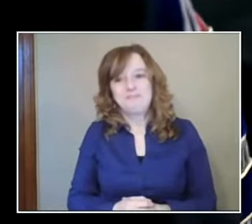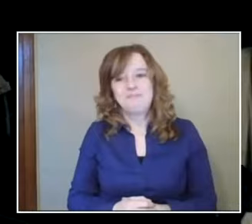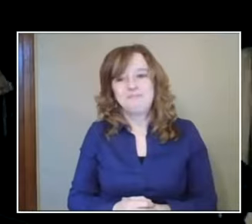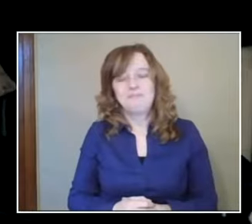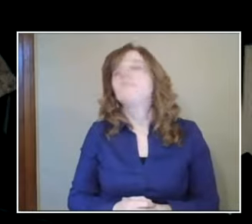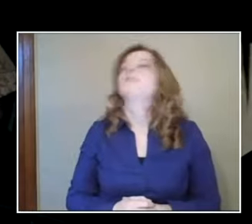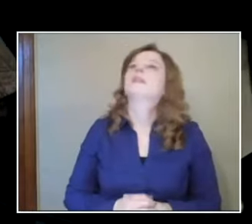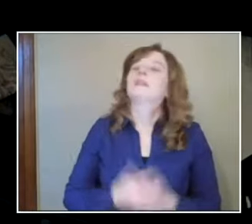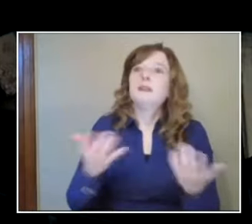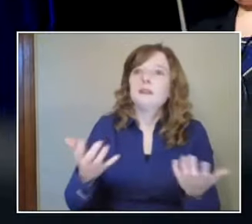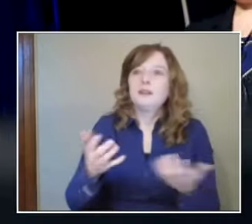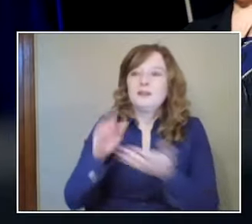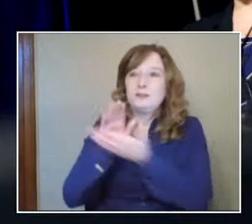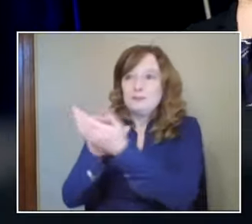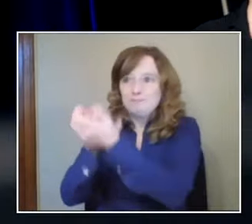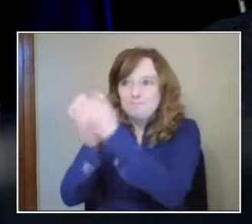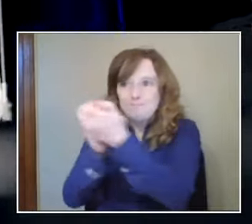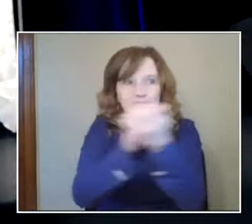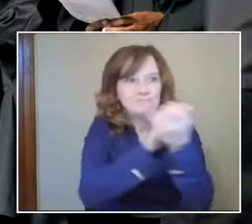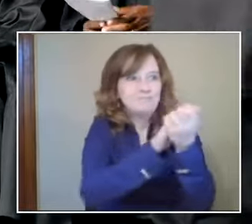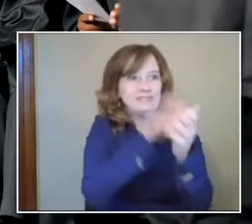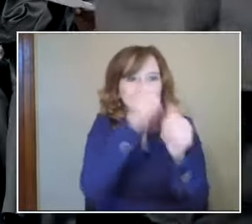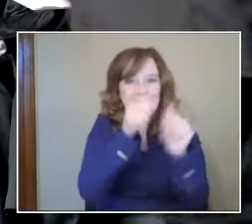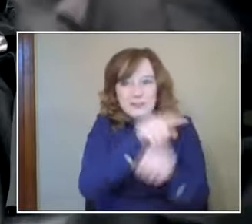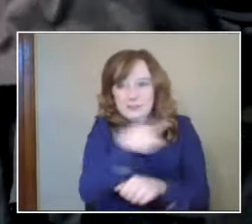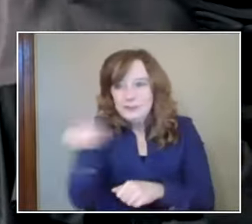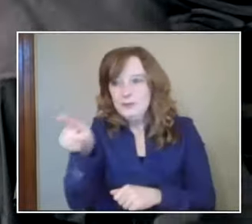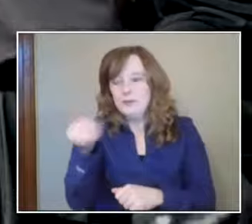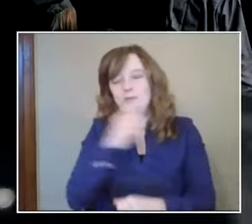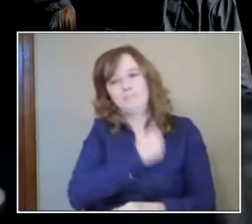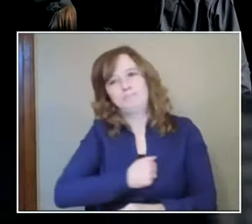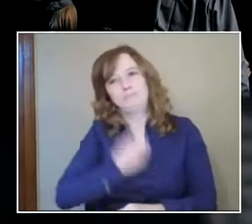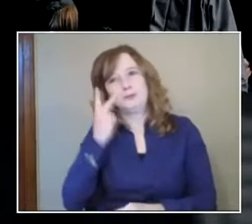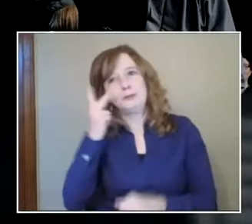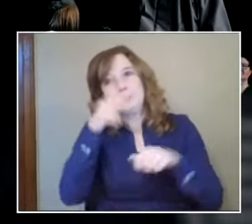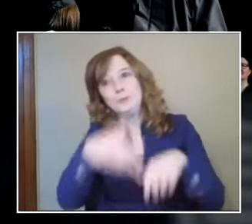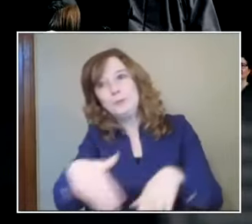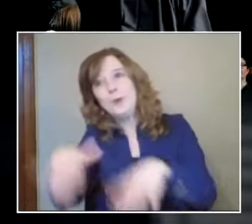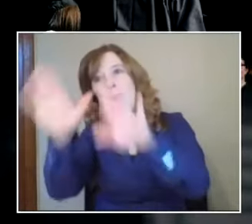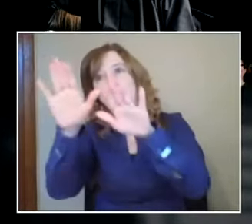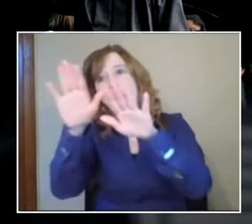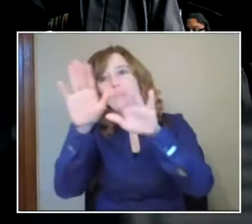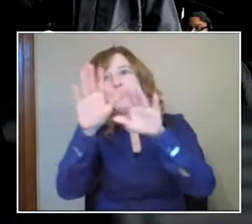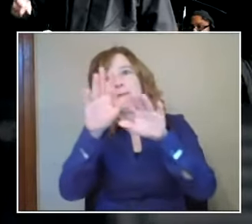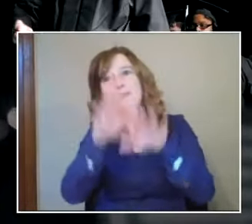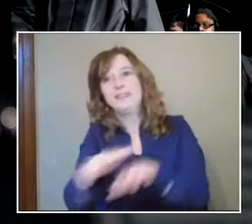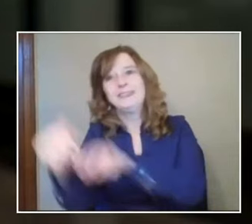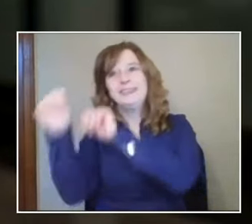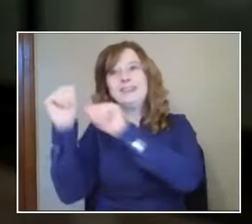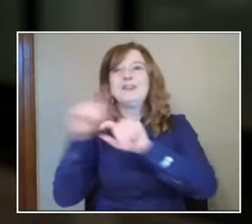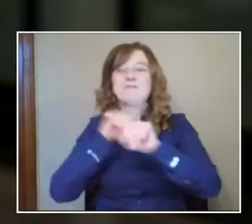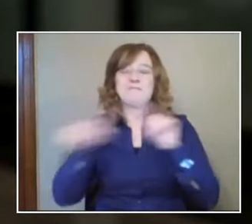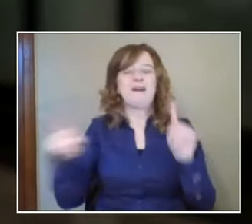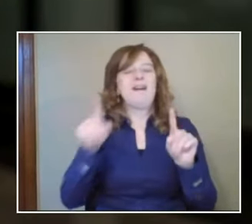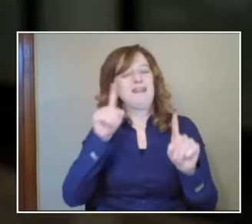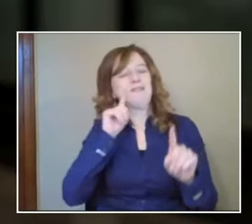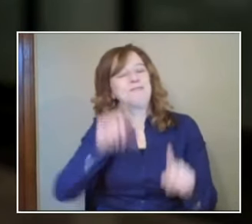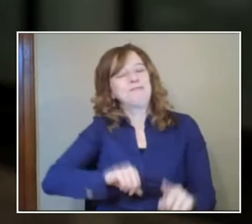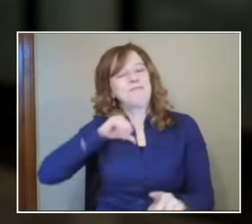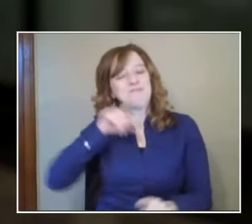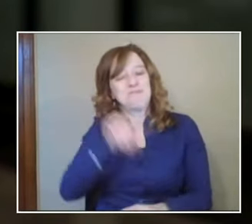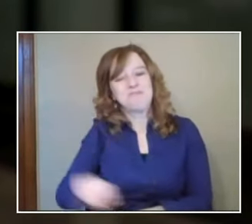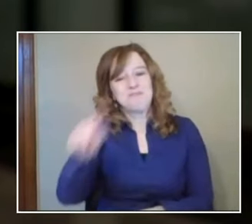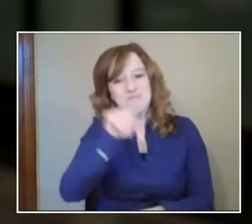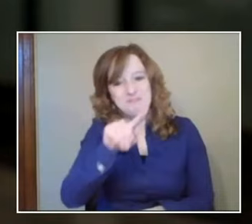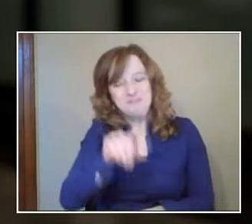Congratulations to each of you. We hate to see you go, but we love to see you reach this milestone. The graduates we recognize